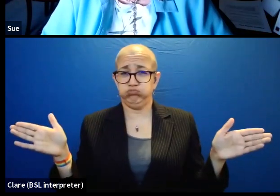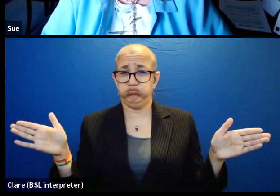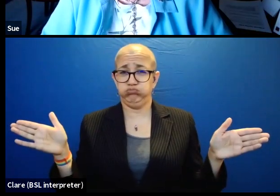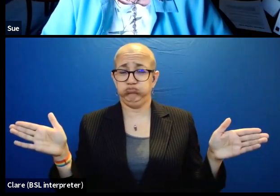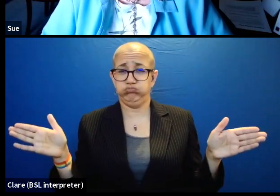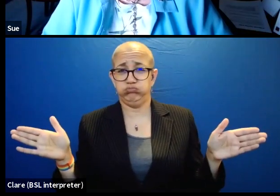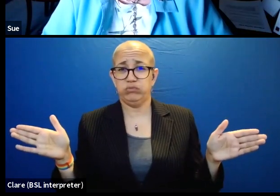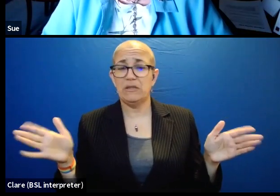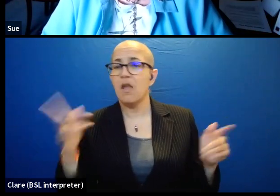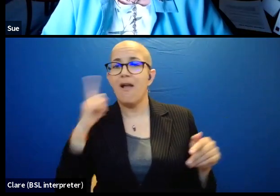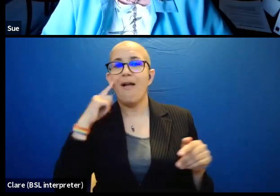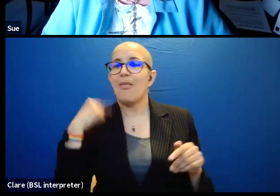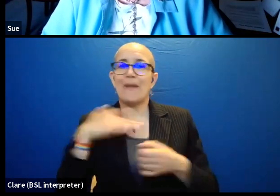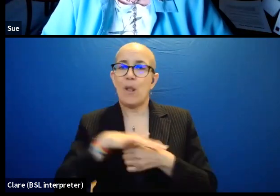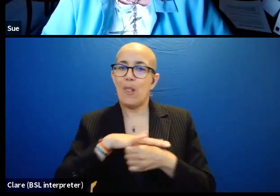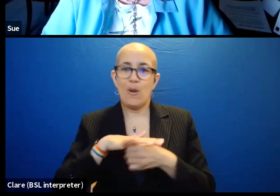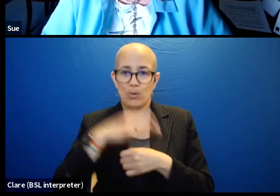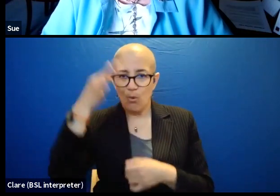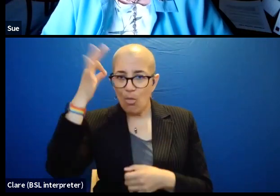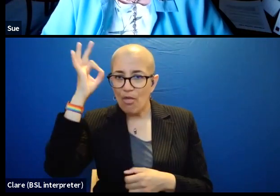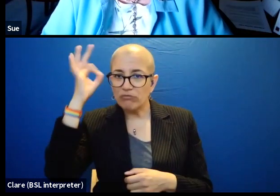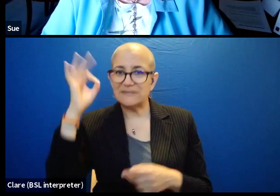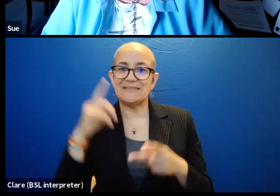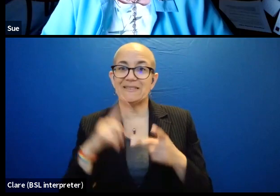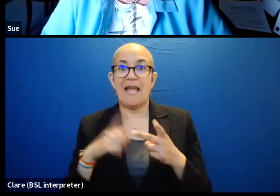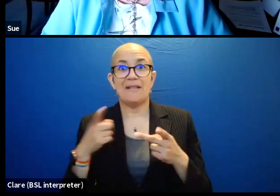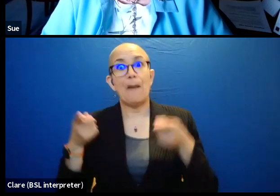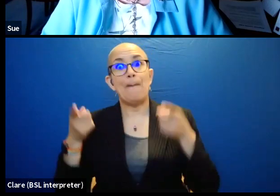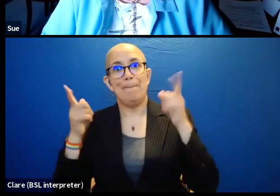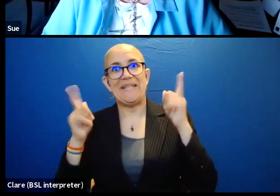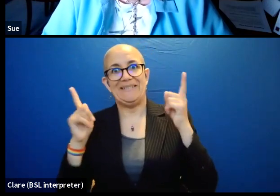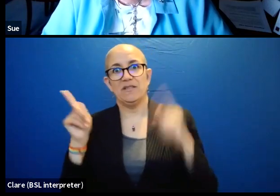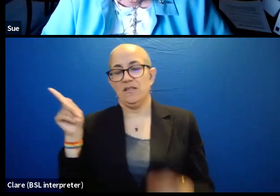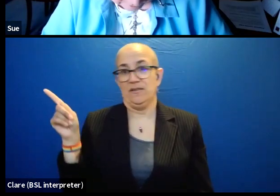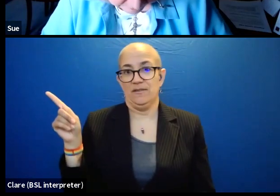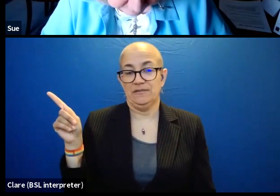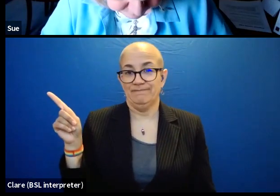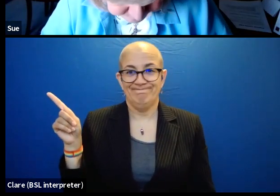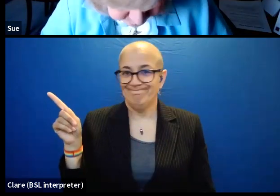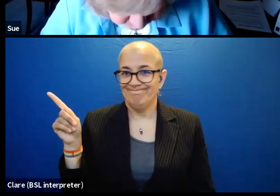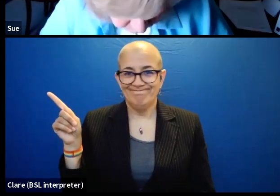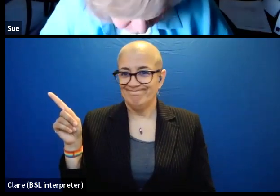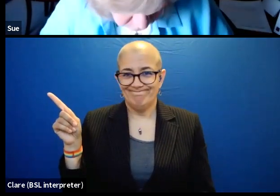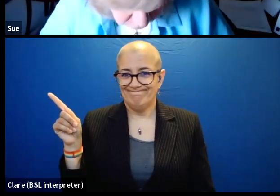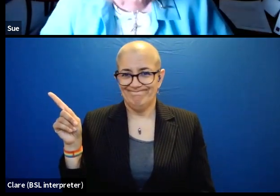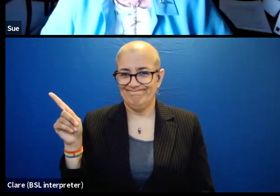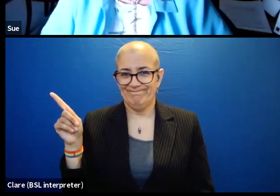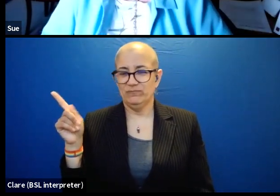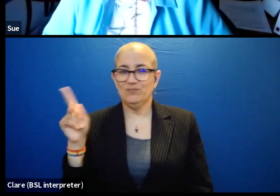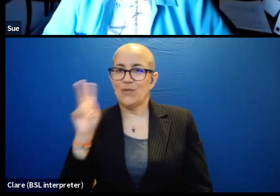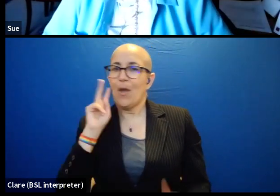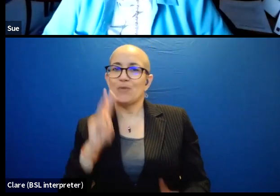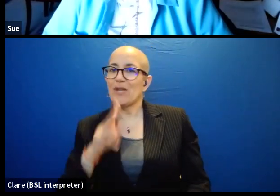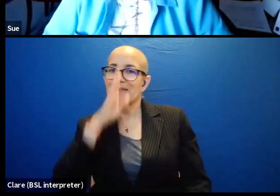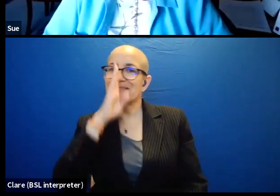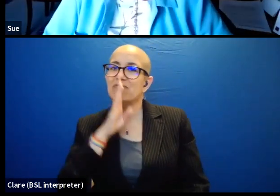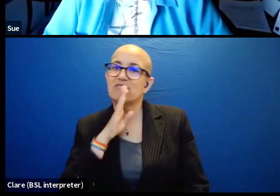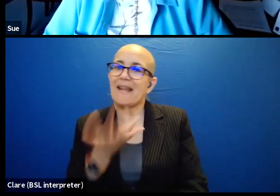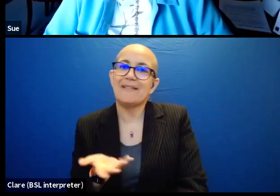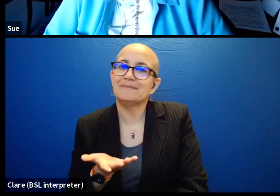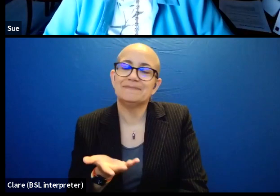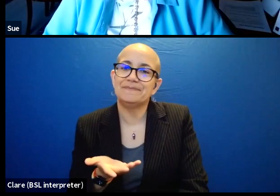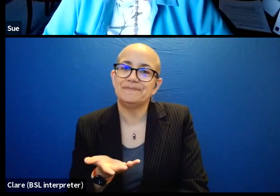I don't think local authorities and frankly ministers really take it as serious as it needs to be taken. And,